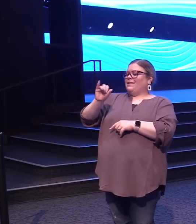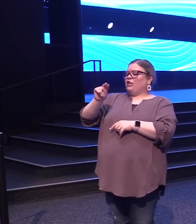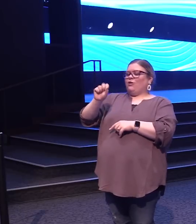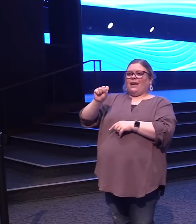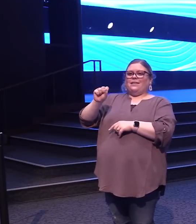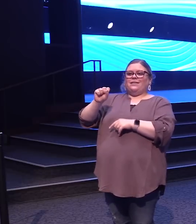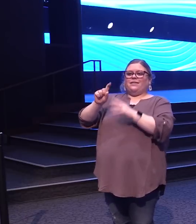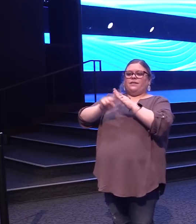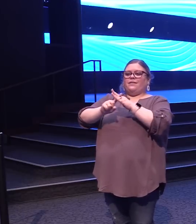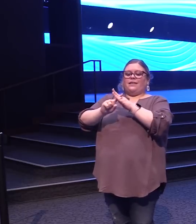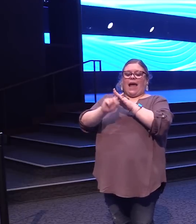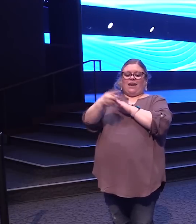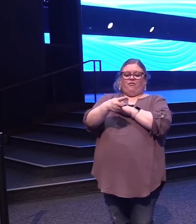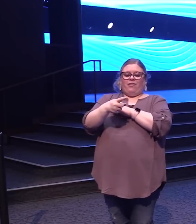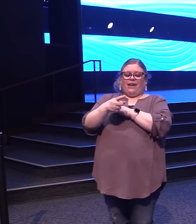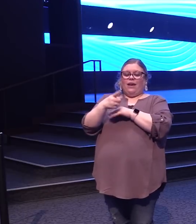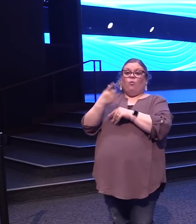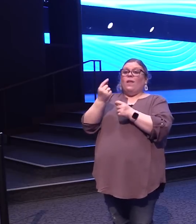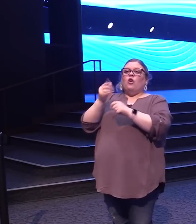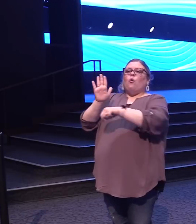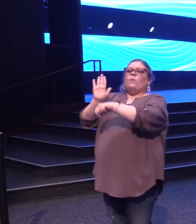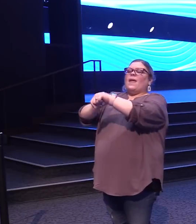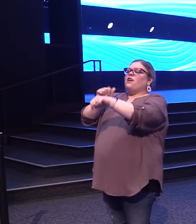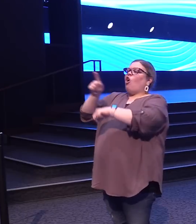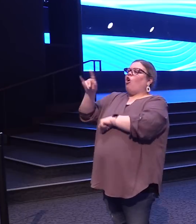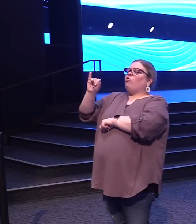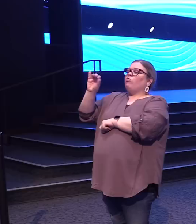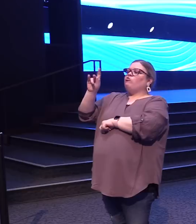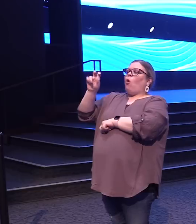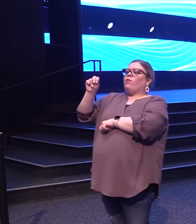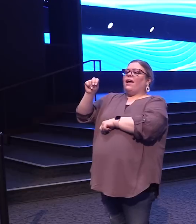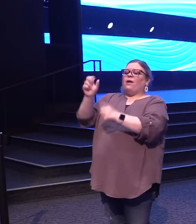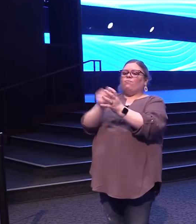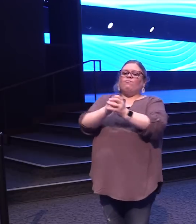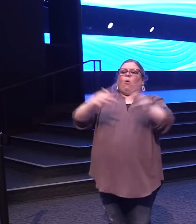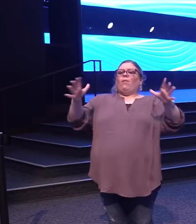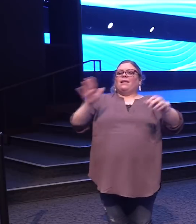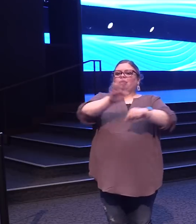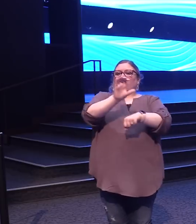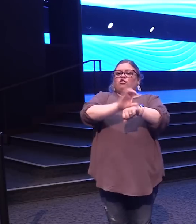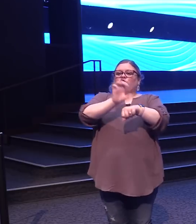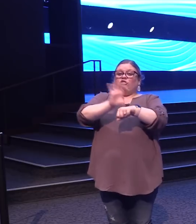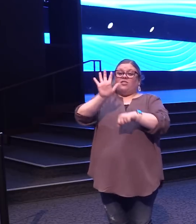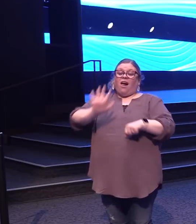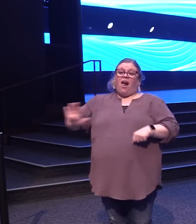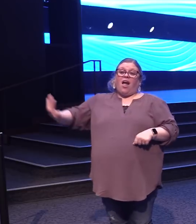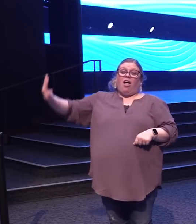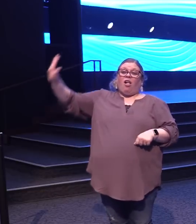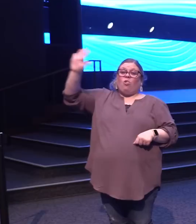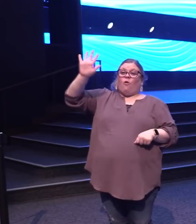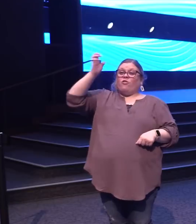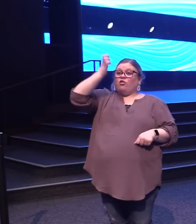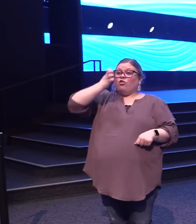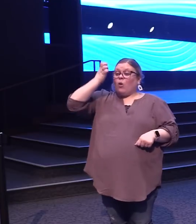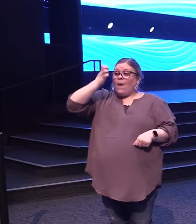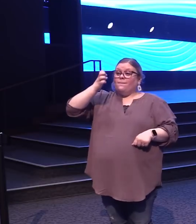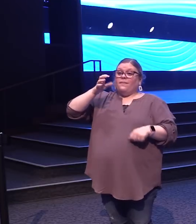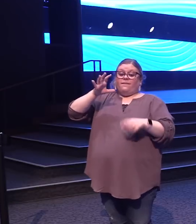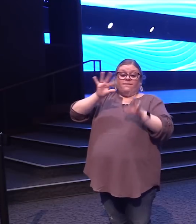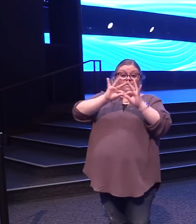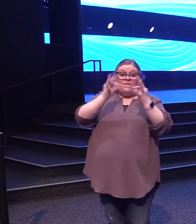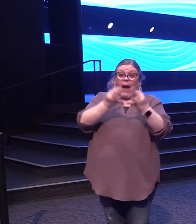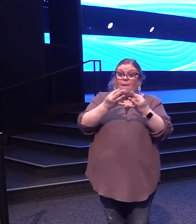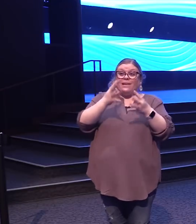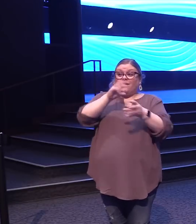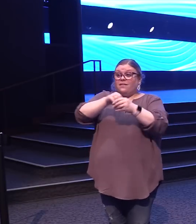did was call Joakim. He just mobilized his churches all over Europe, took in these families, many